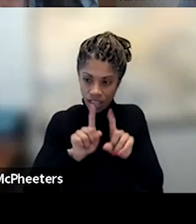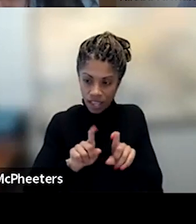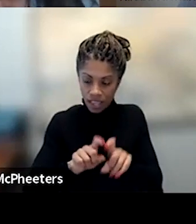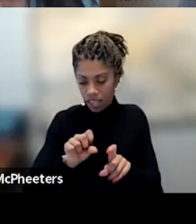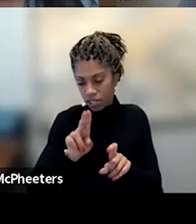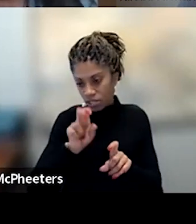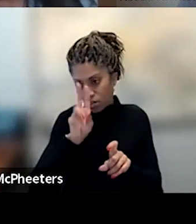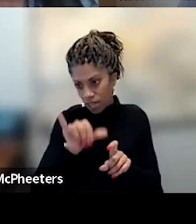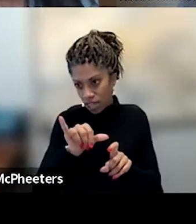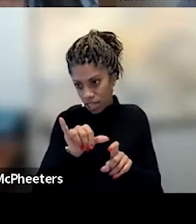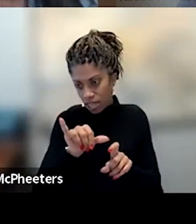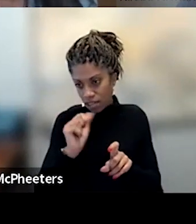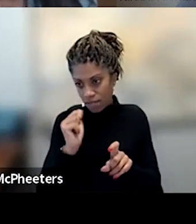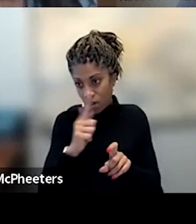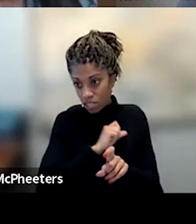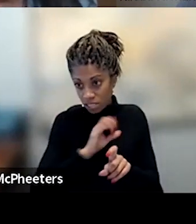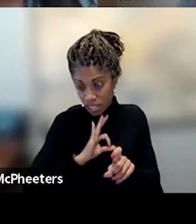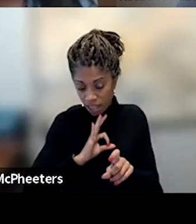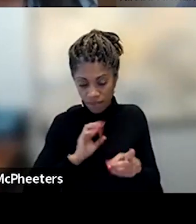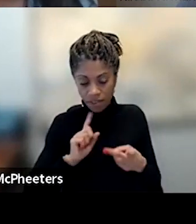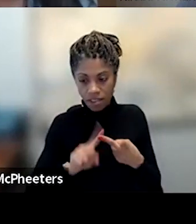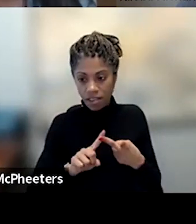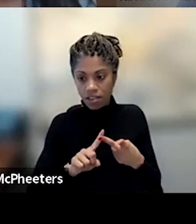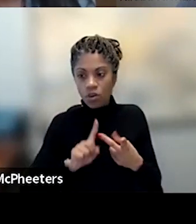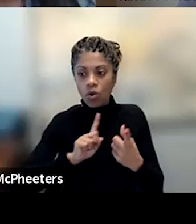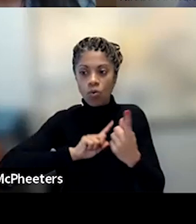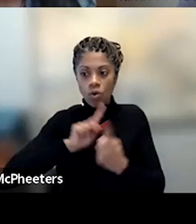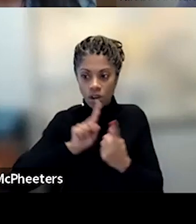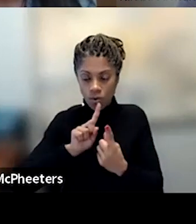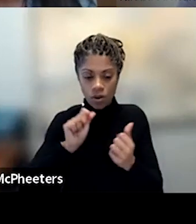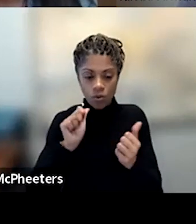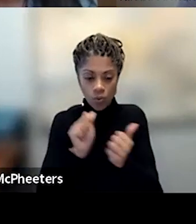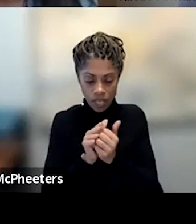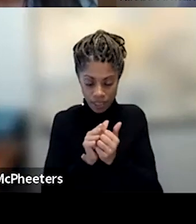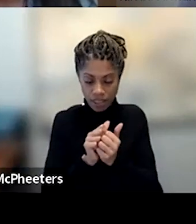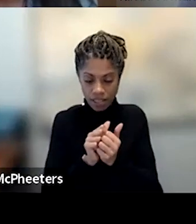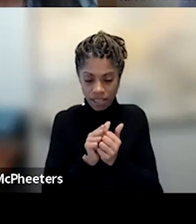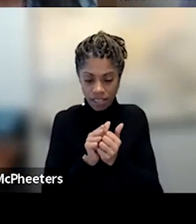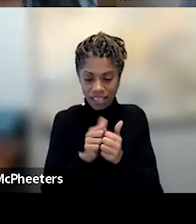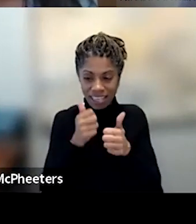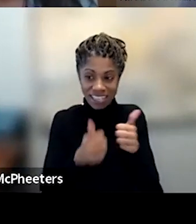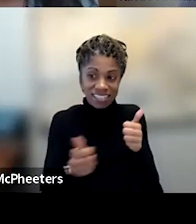some one-on-one interviews with executive team members, with, folks really across the